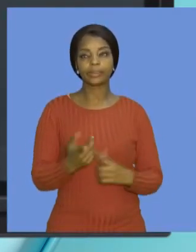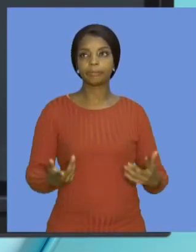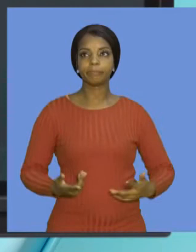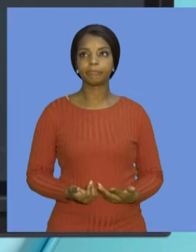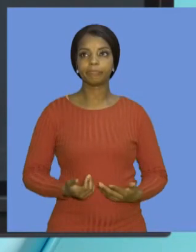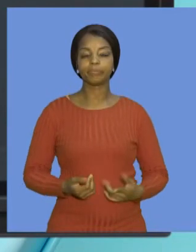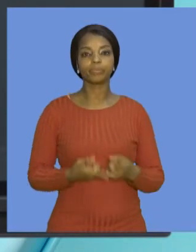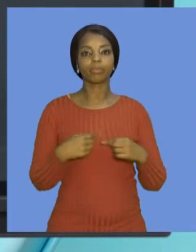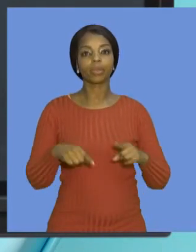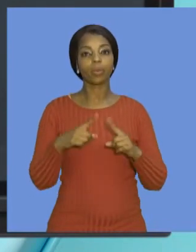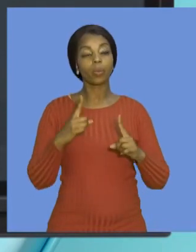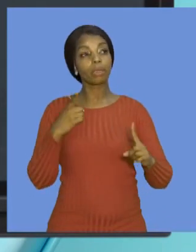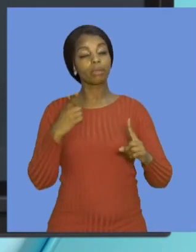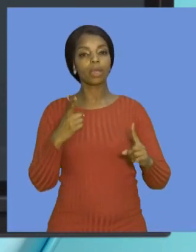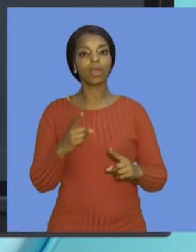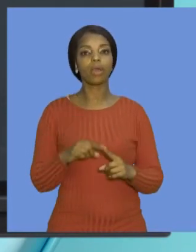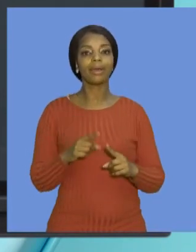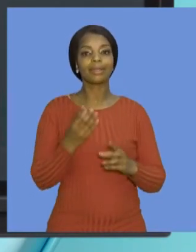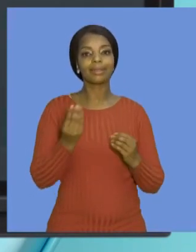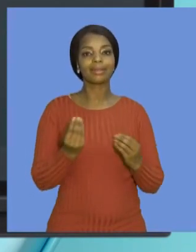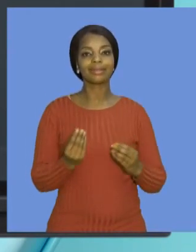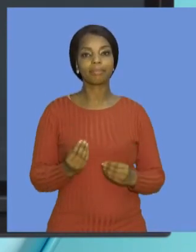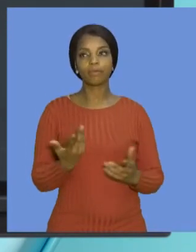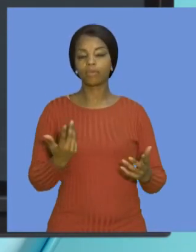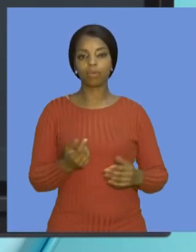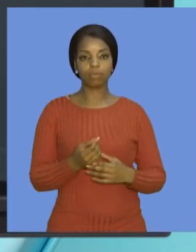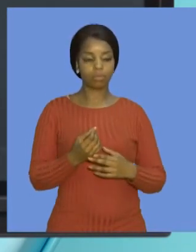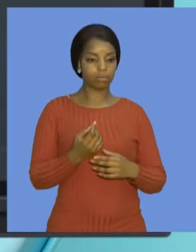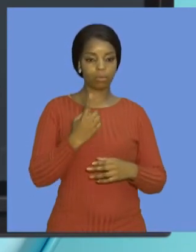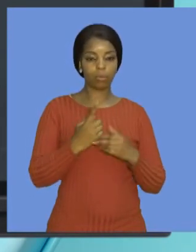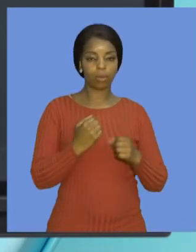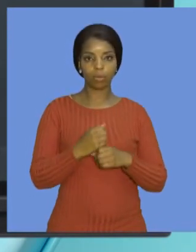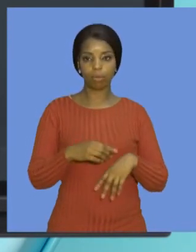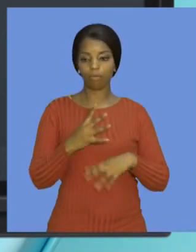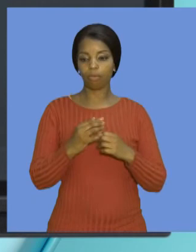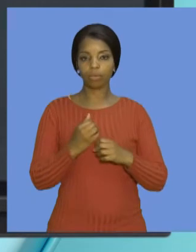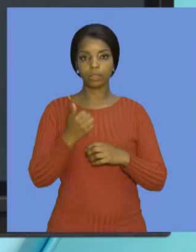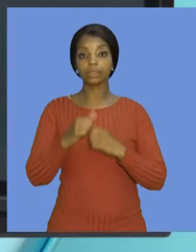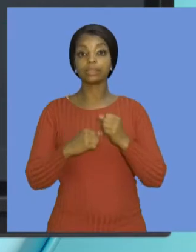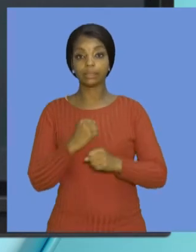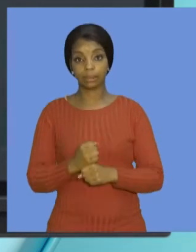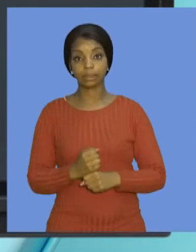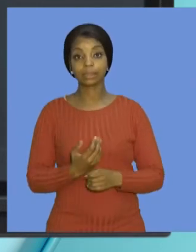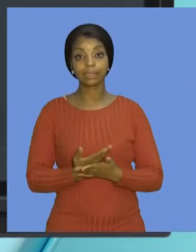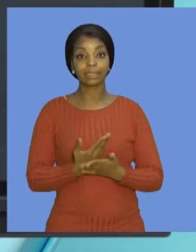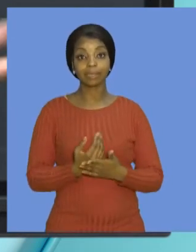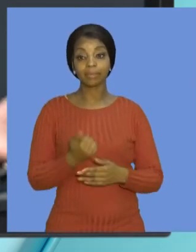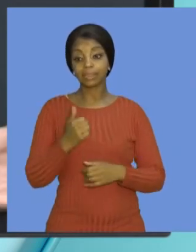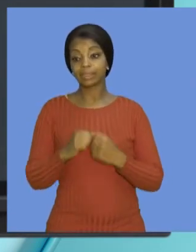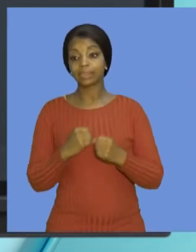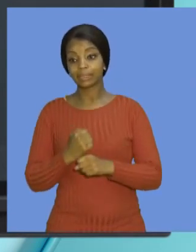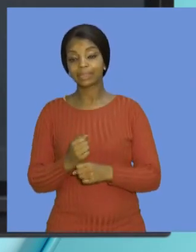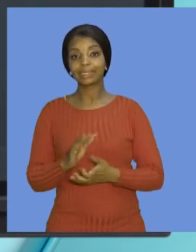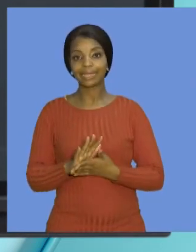deal with a whole number maybe of years, that 5 years, 6 years. It can also at times be 6 years